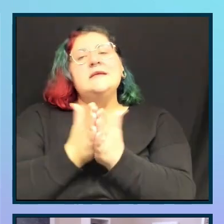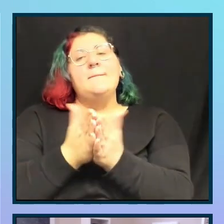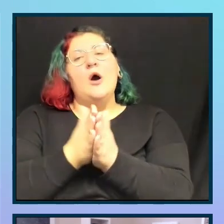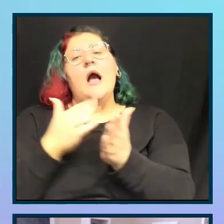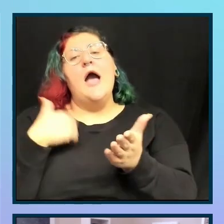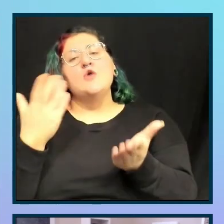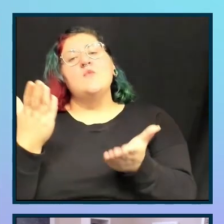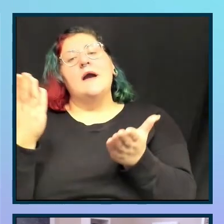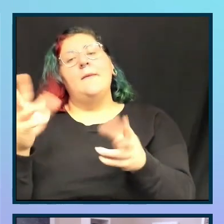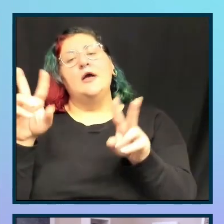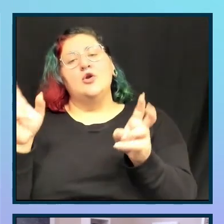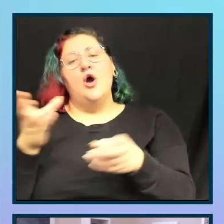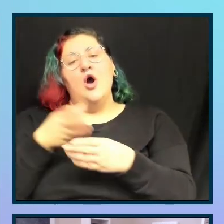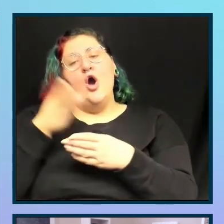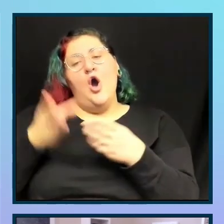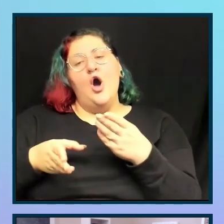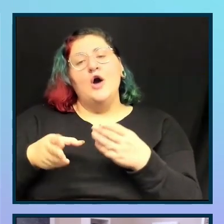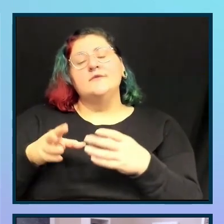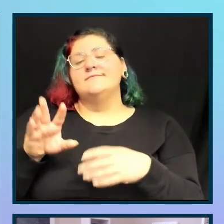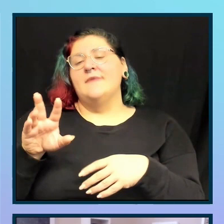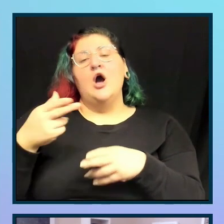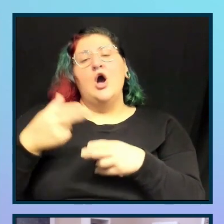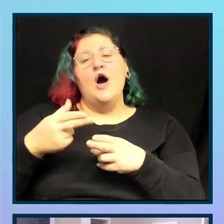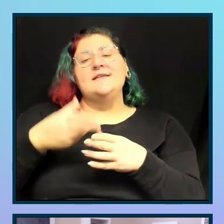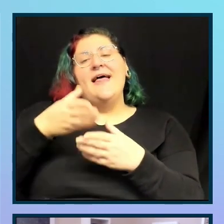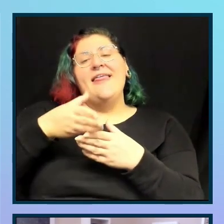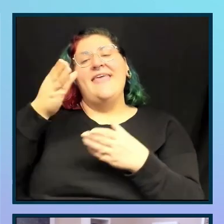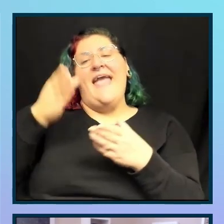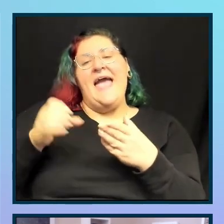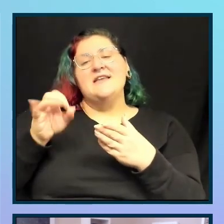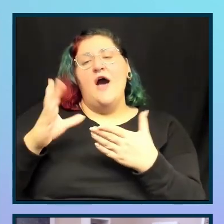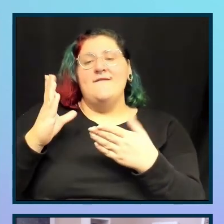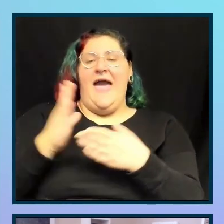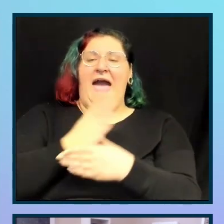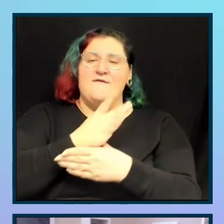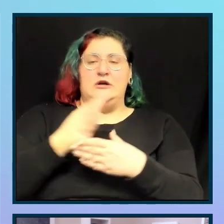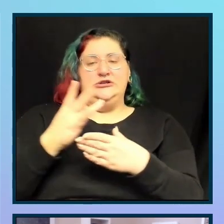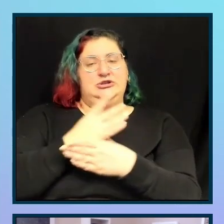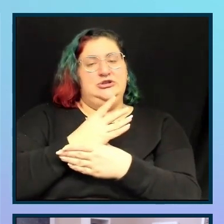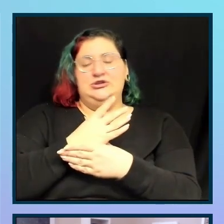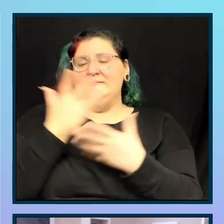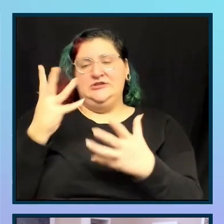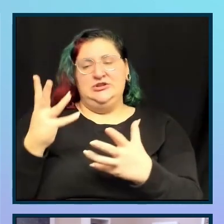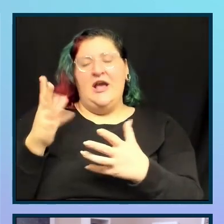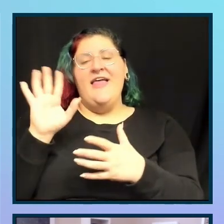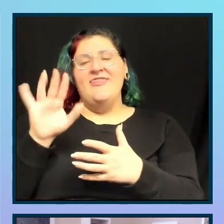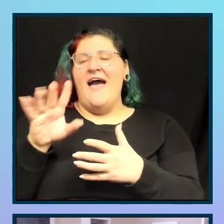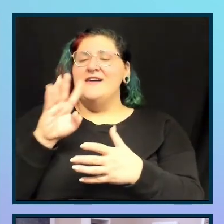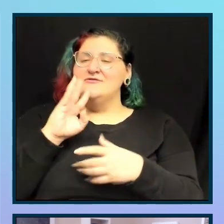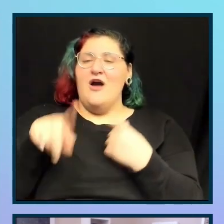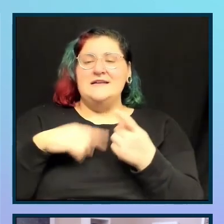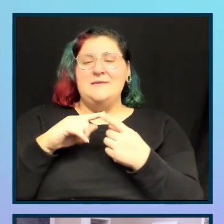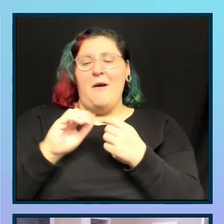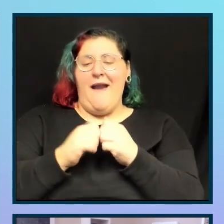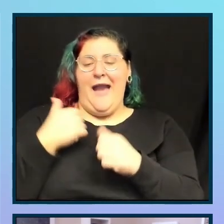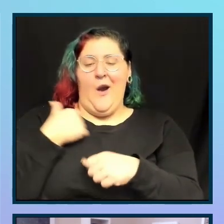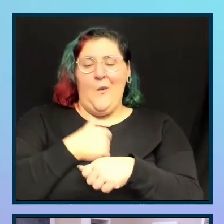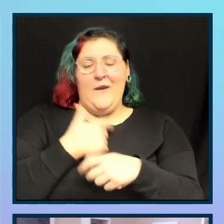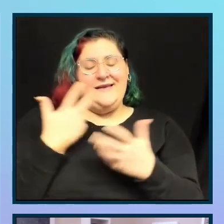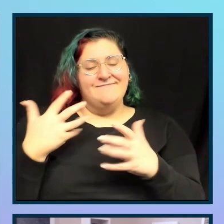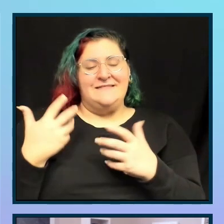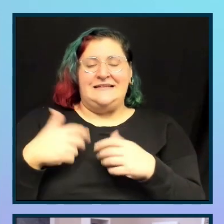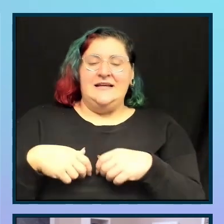this data collection problem and that deals with the problems inherent in the way that we handle the data that we've collected, in the way that